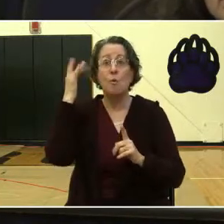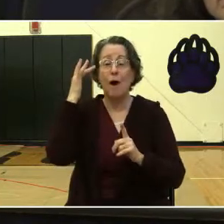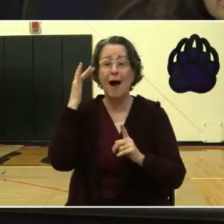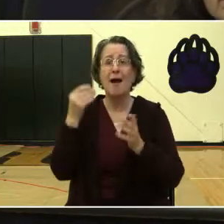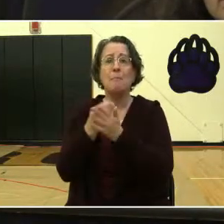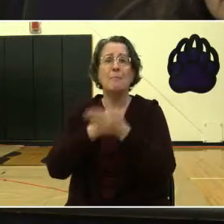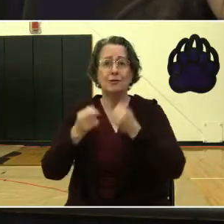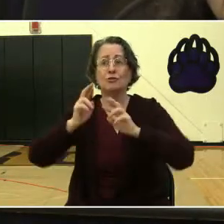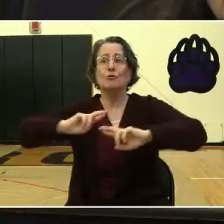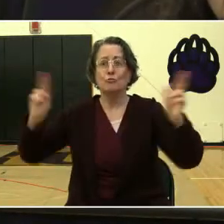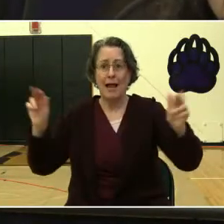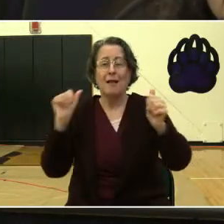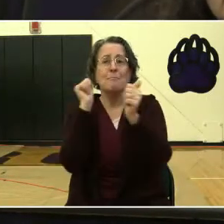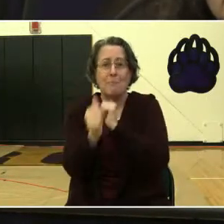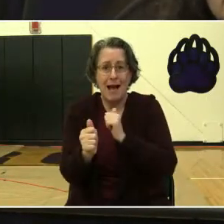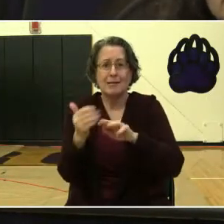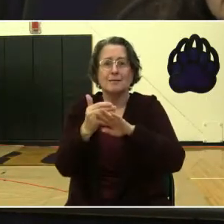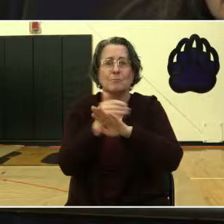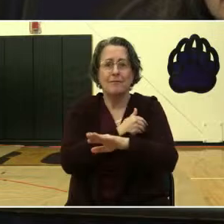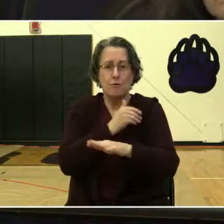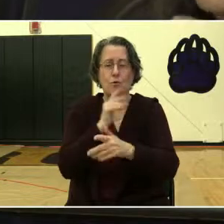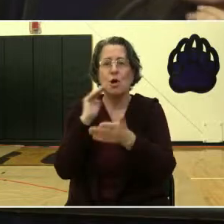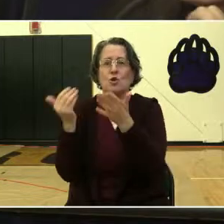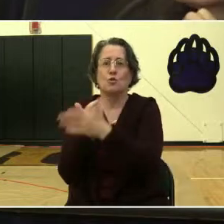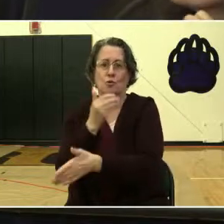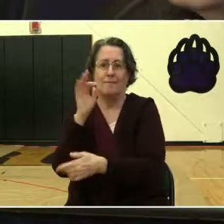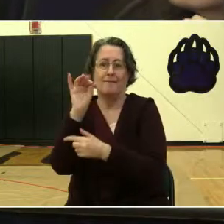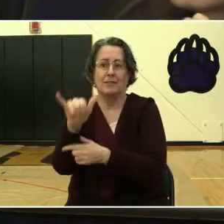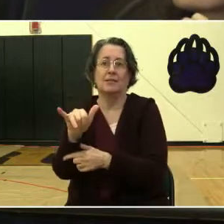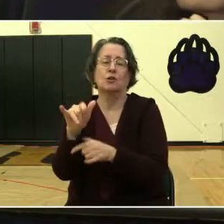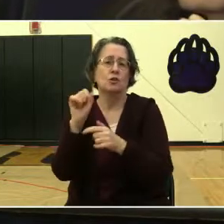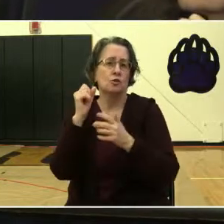year everything uh flows accordingly